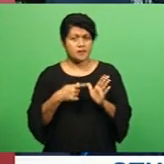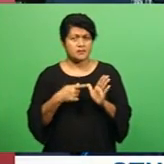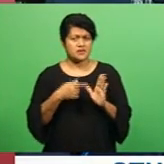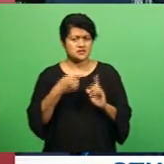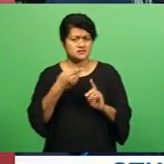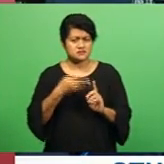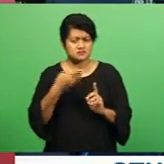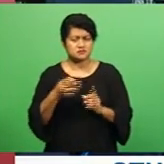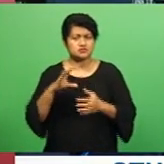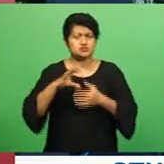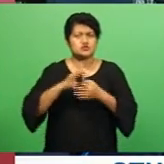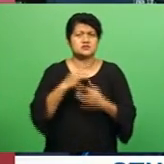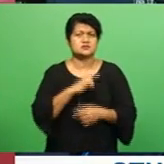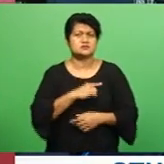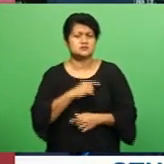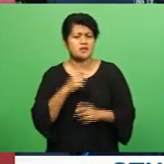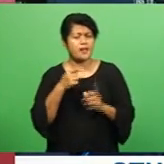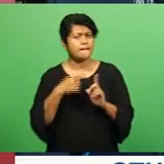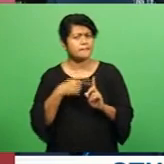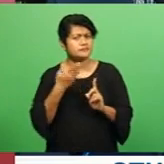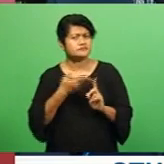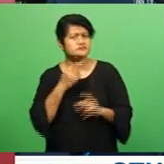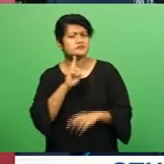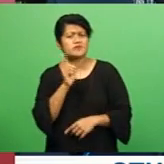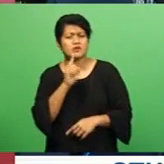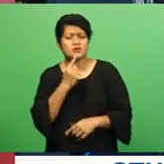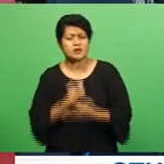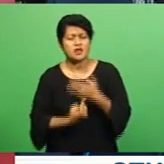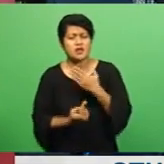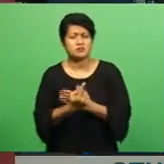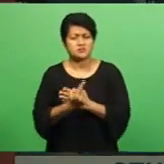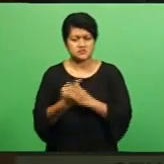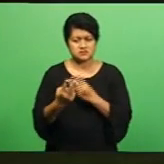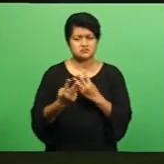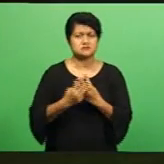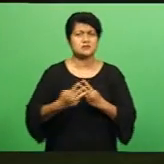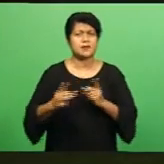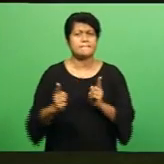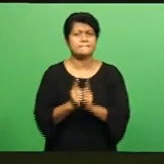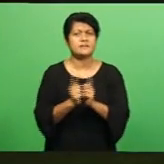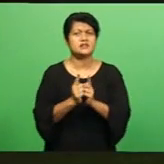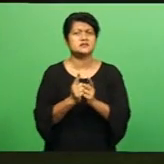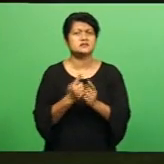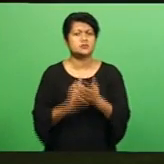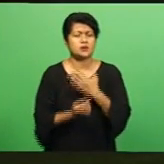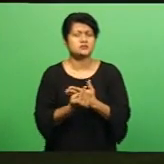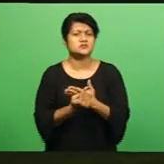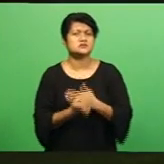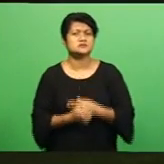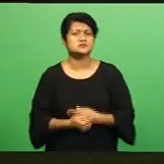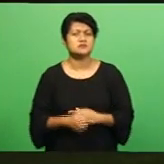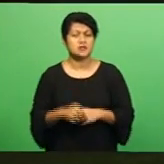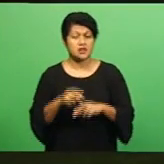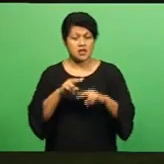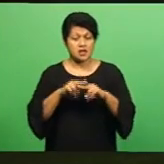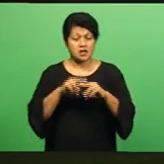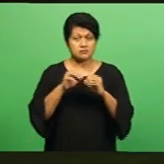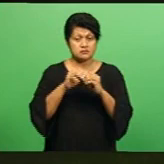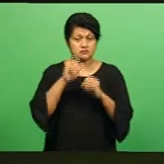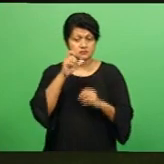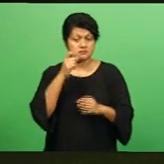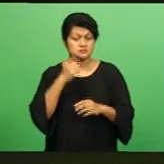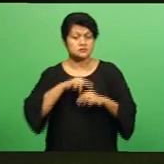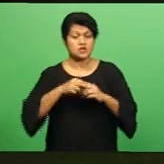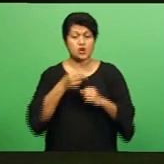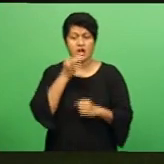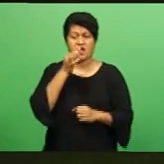us live now. Apanisa, what transpired in today's SODELPA meeting? Edwin, FBC News asked if this is all